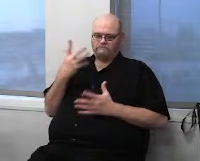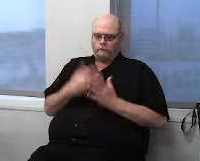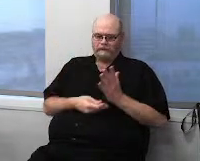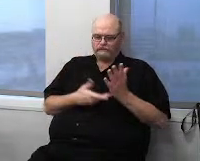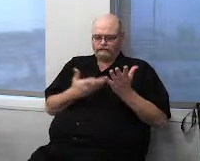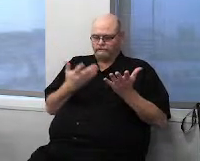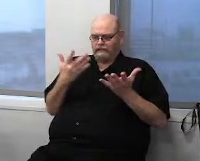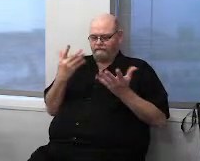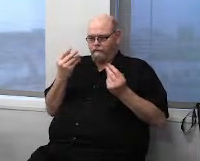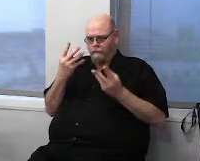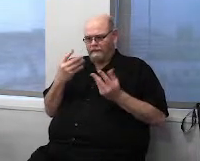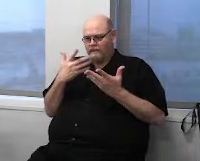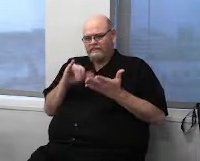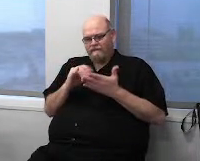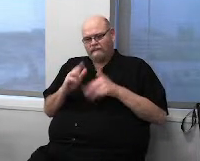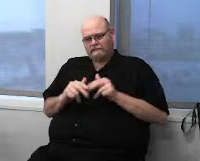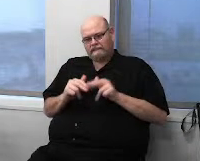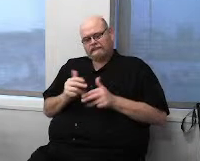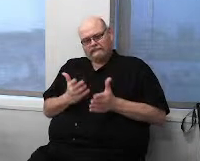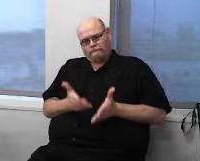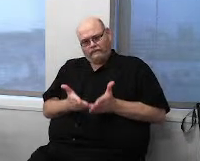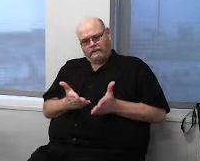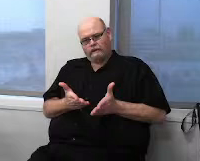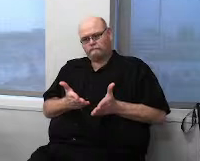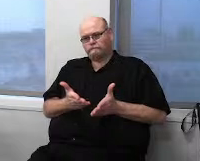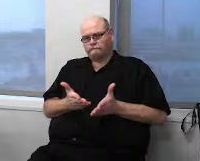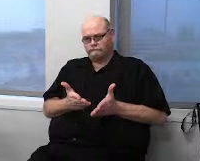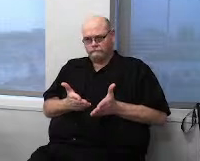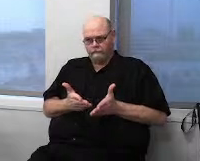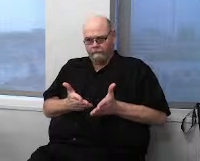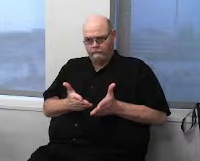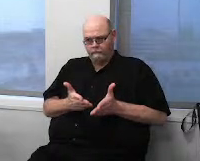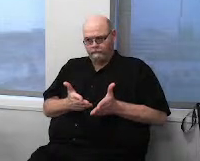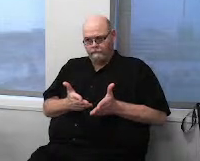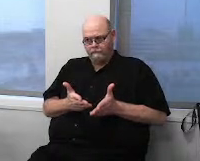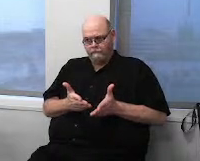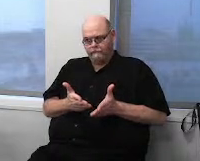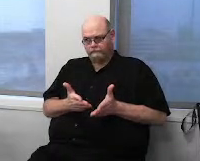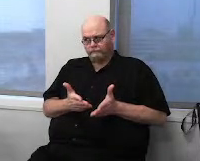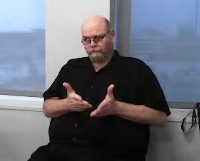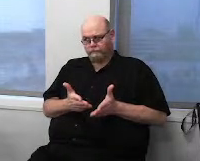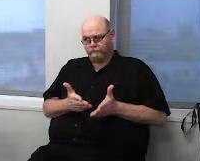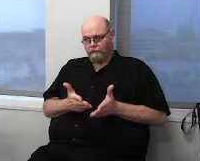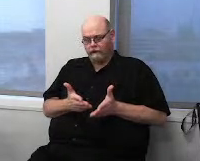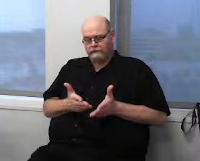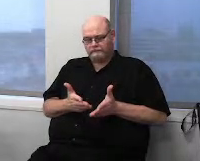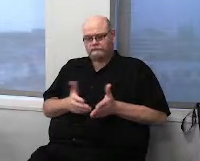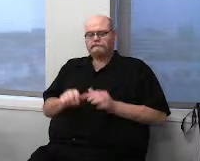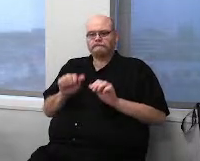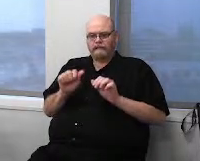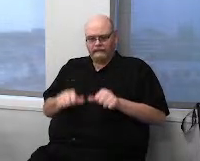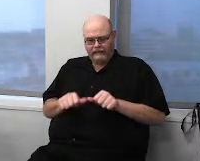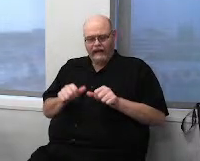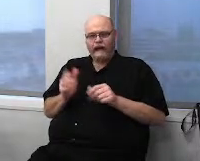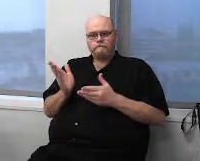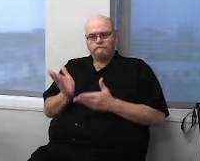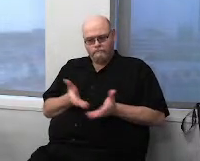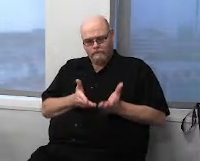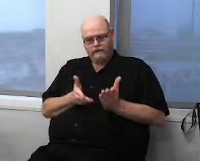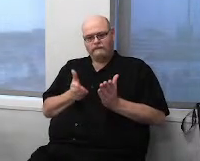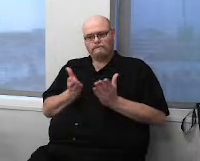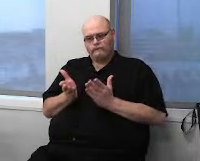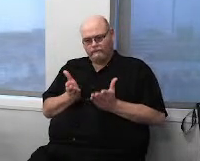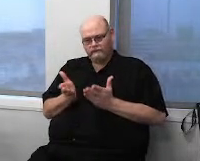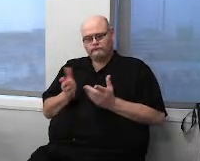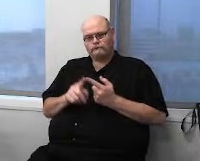action or omission, there was a facility whose ability to carry electricity and